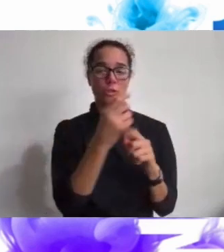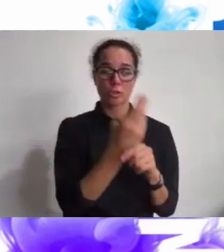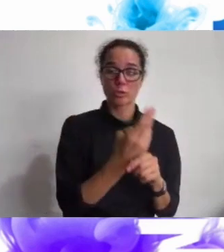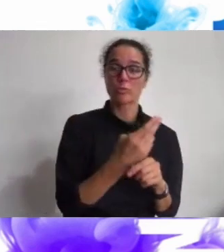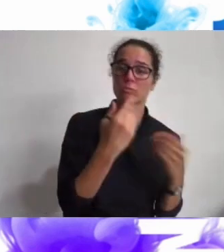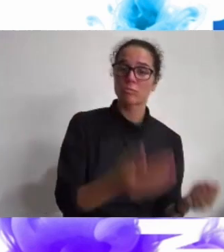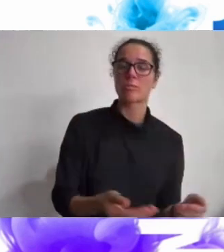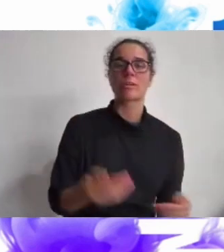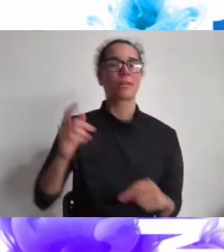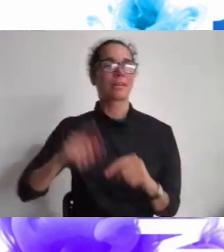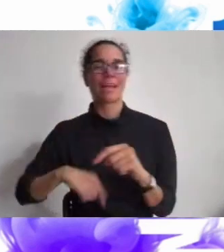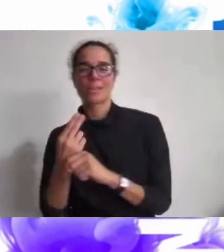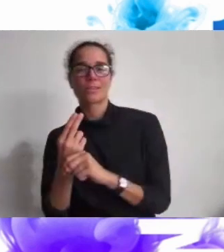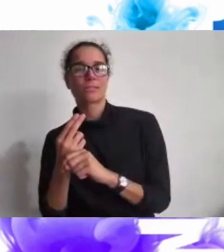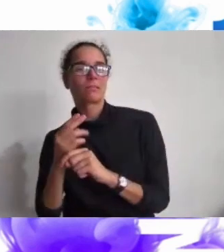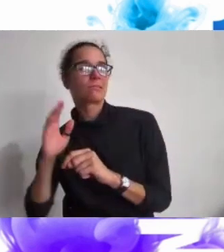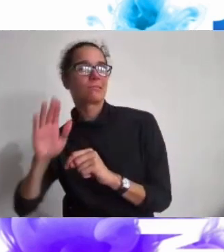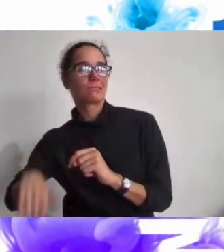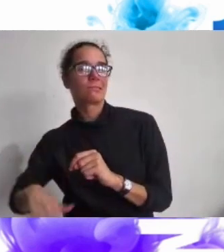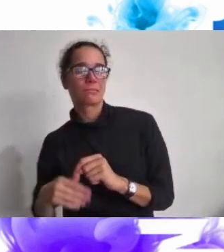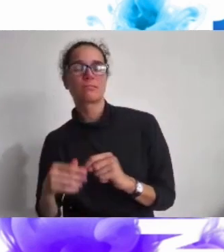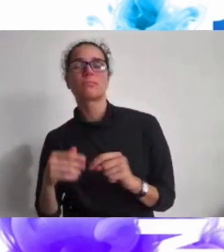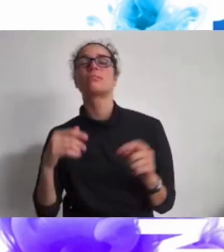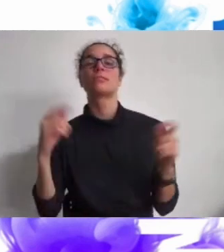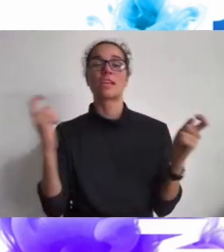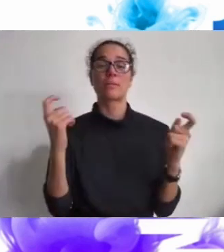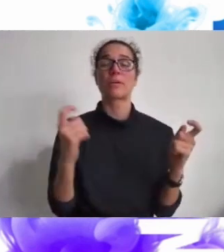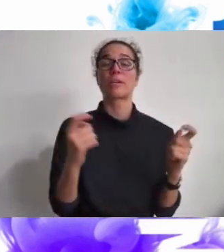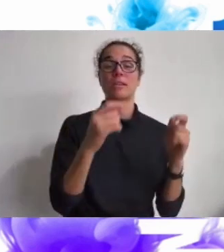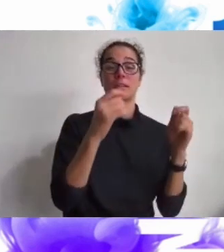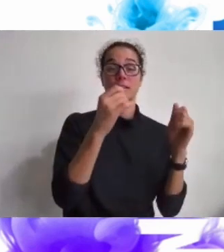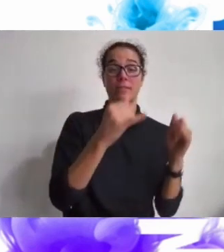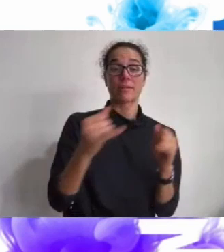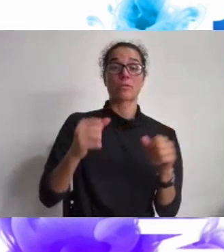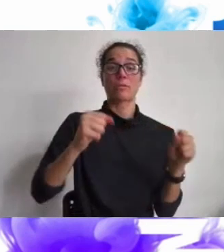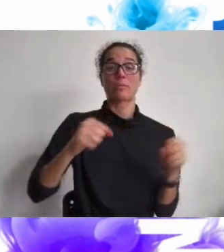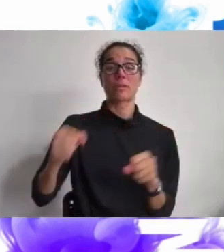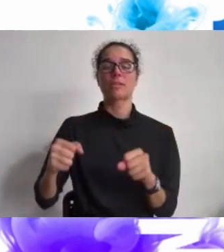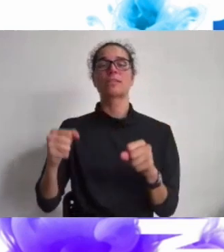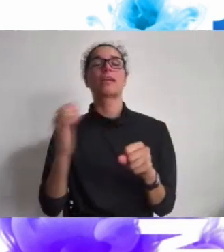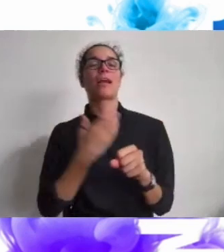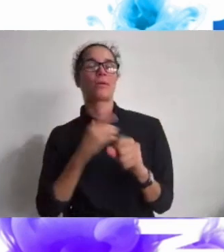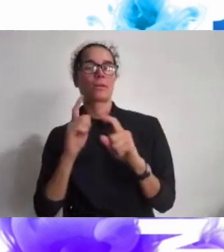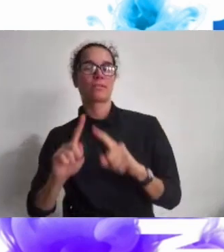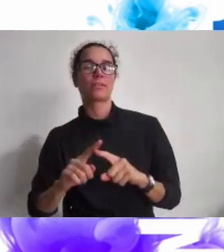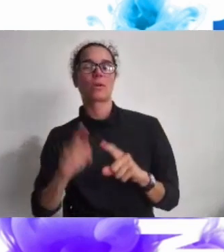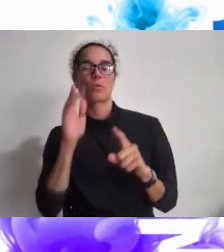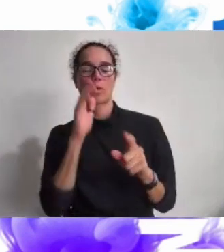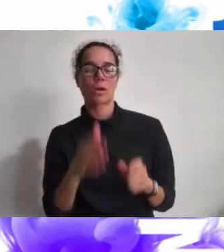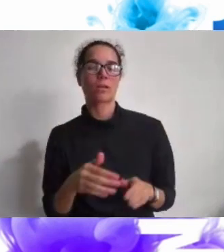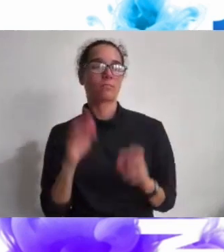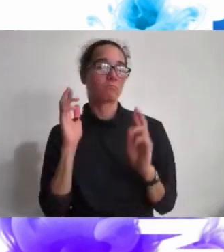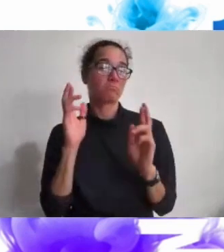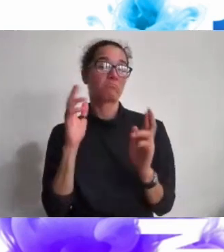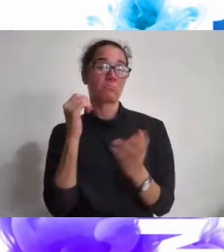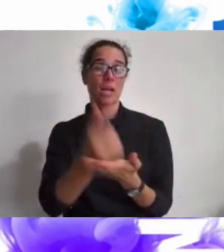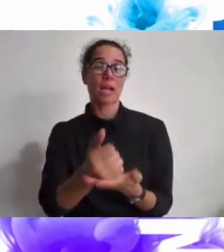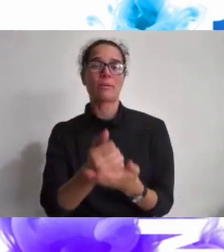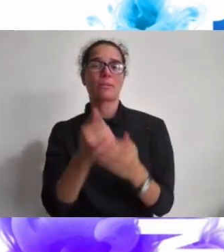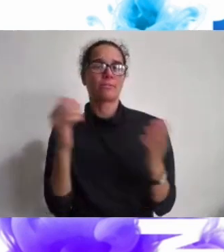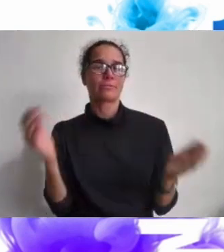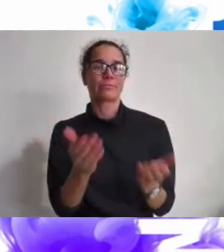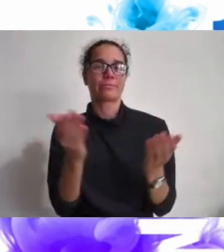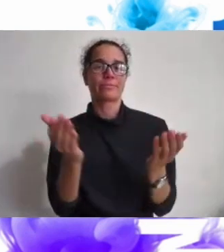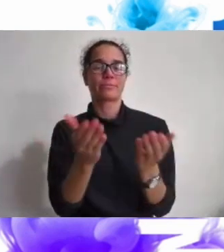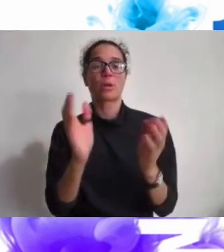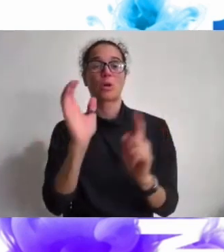celebrating individual abilities and embracing our differences, which can ultimately help promote a culture of inclusivity, which is what we're trying to